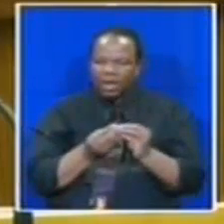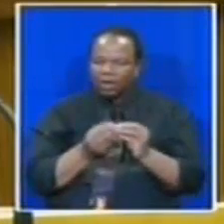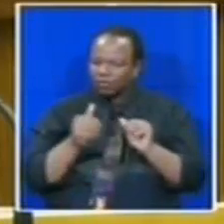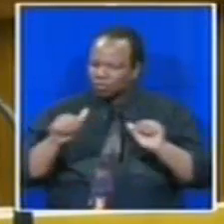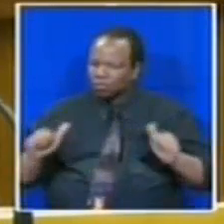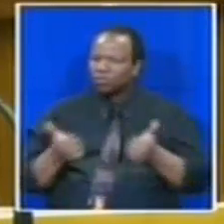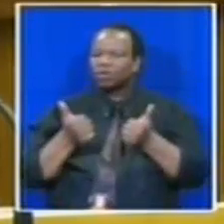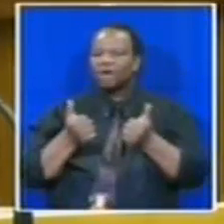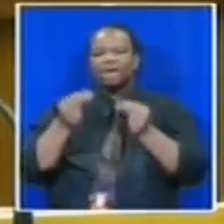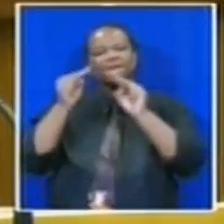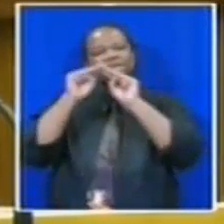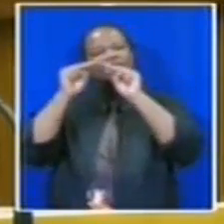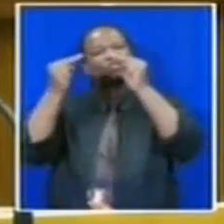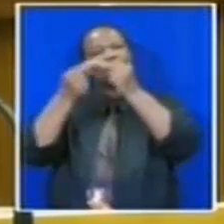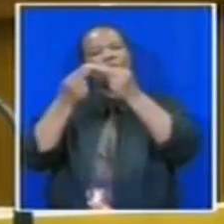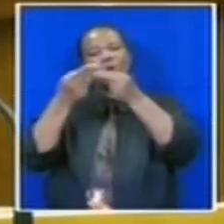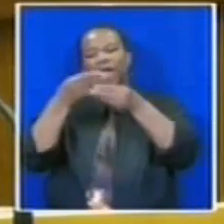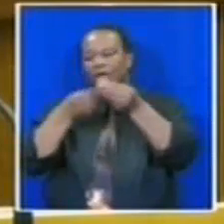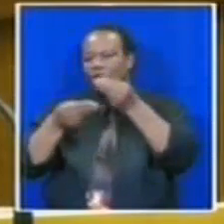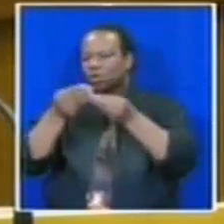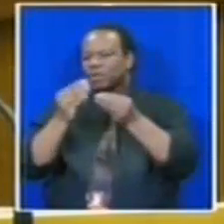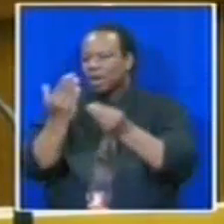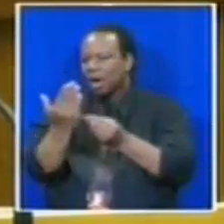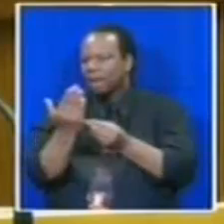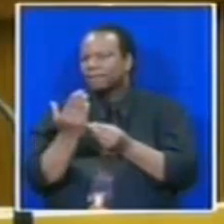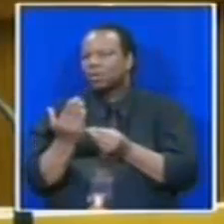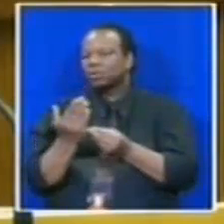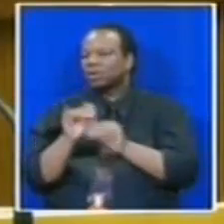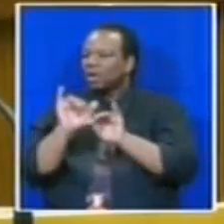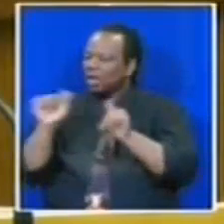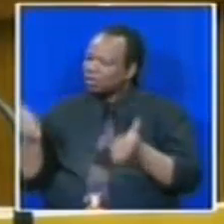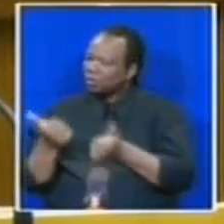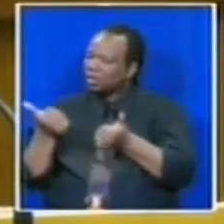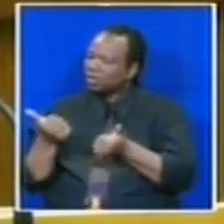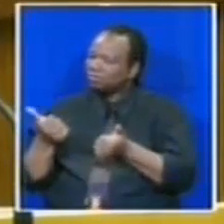economic approach. South Africa owes them a great debt.